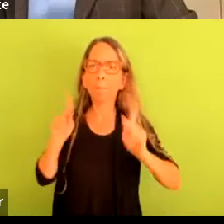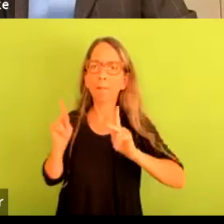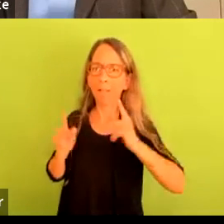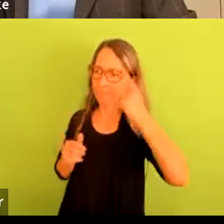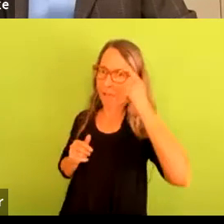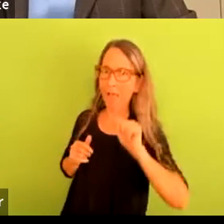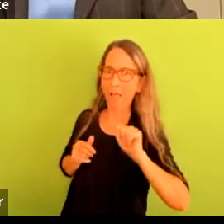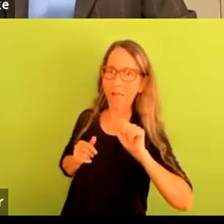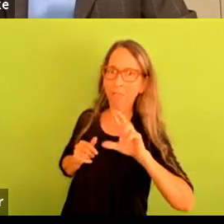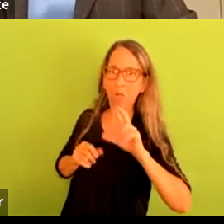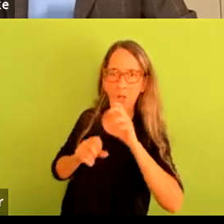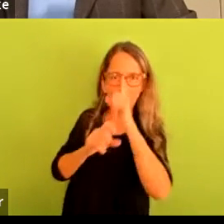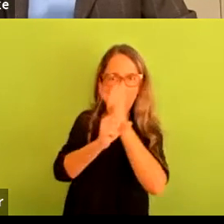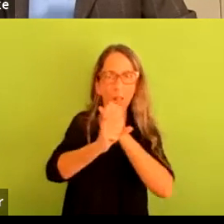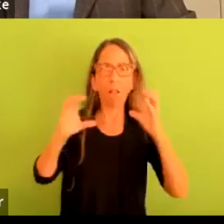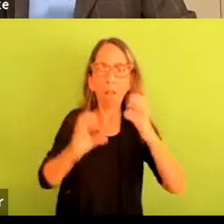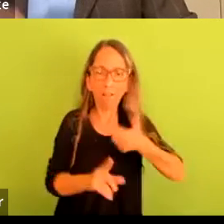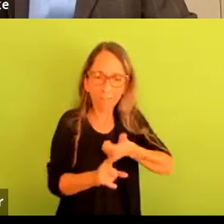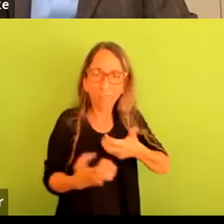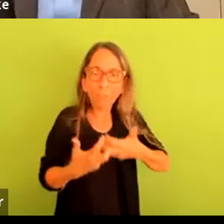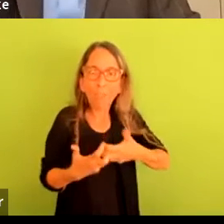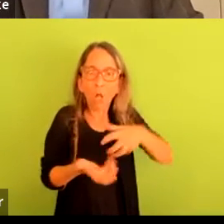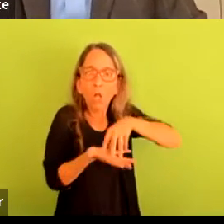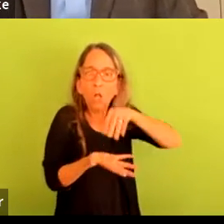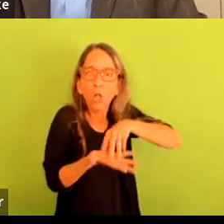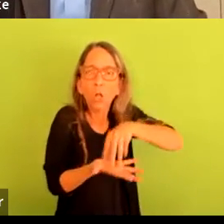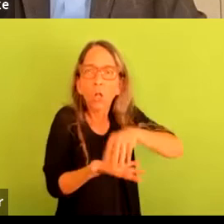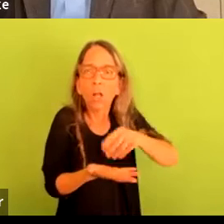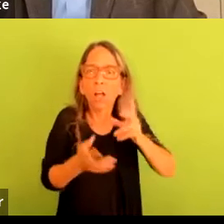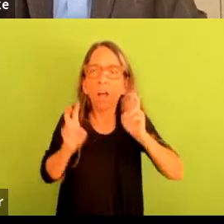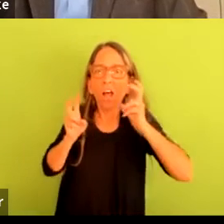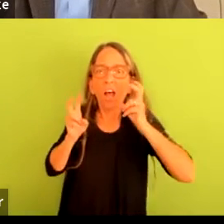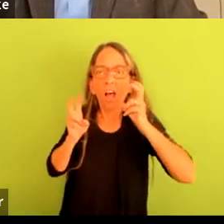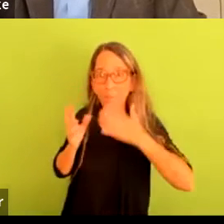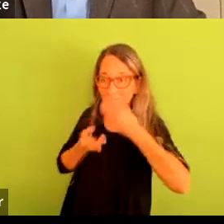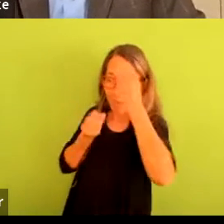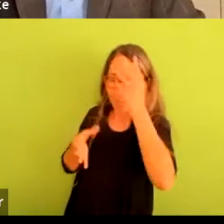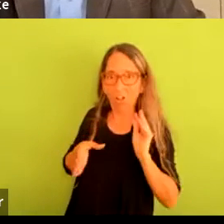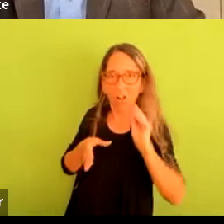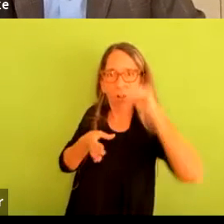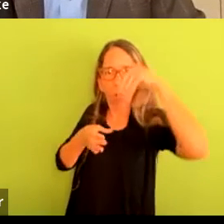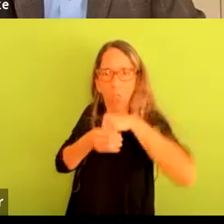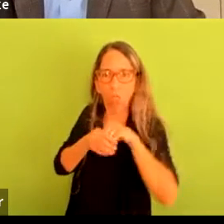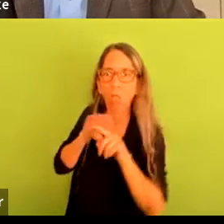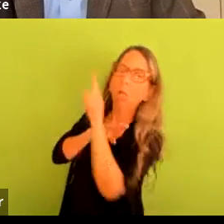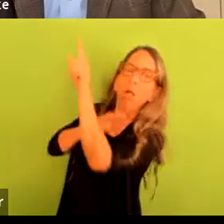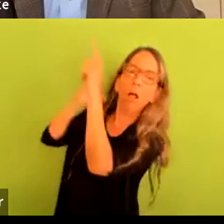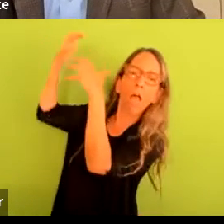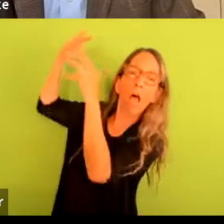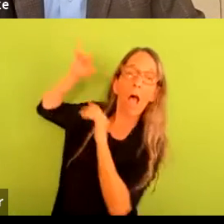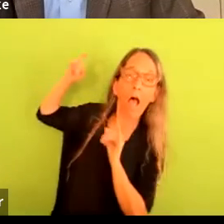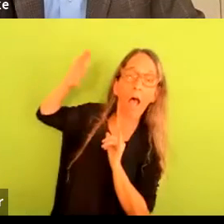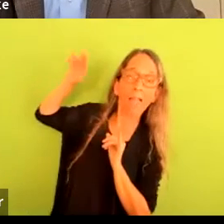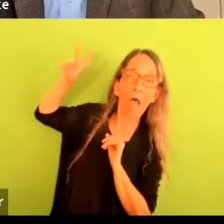machine learning and your information being stored in the cloud, and then what happens to that. And luckily, with just like